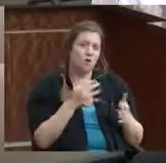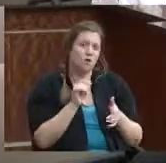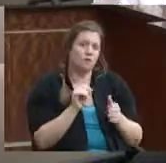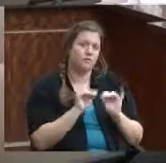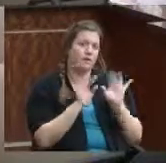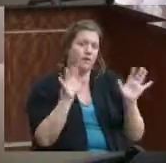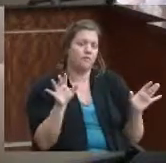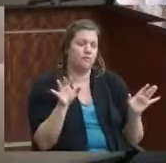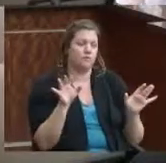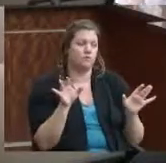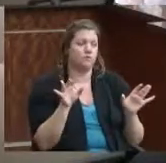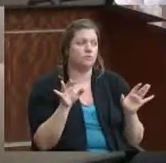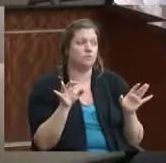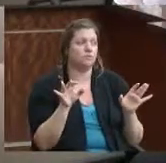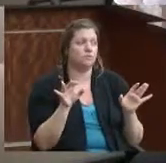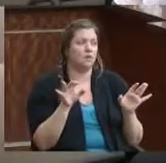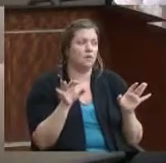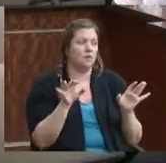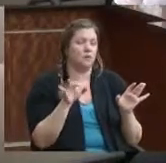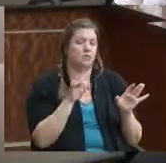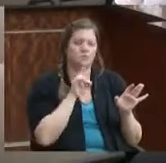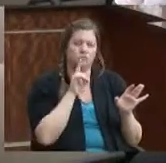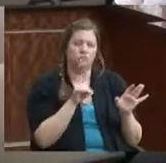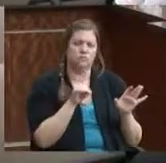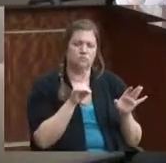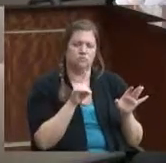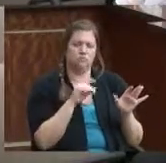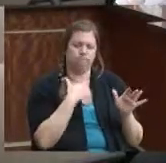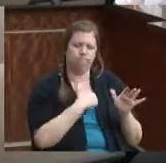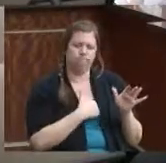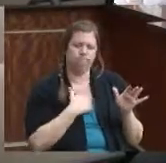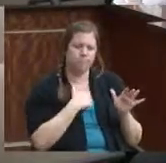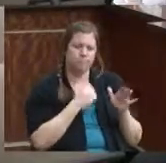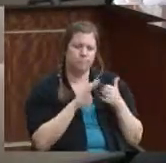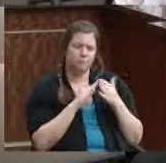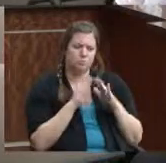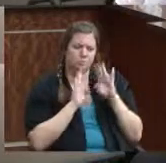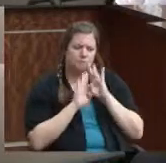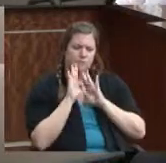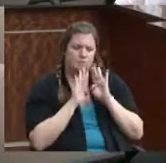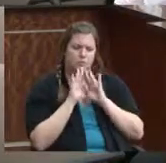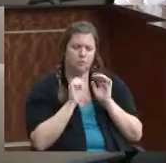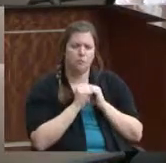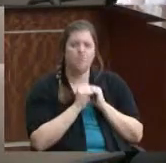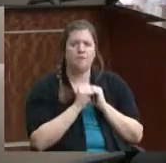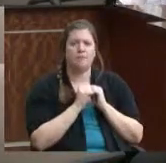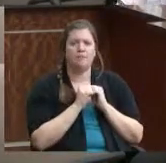point of clarification. I certainly sympathize and understand the community's frustration with